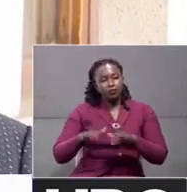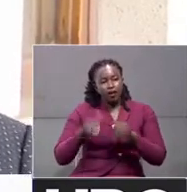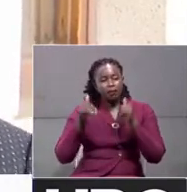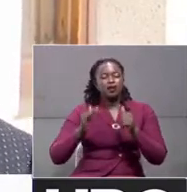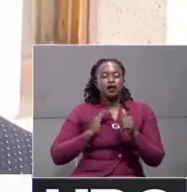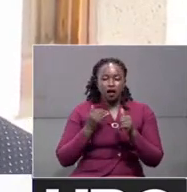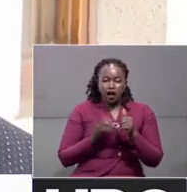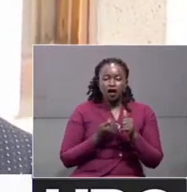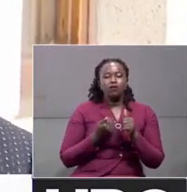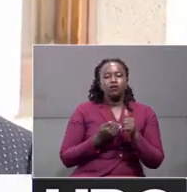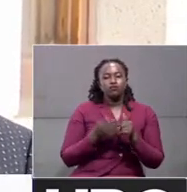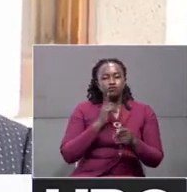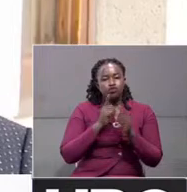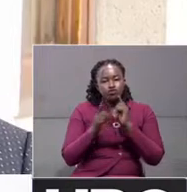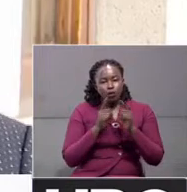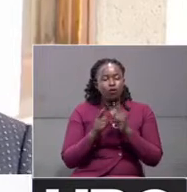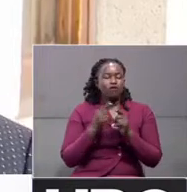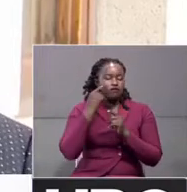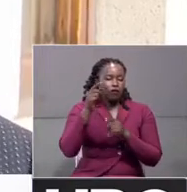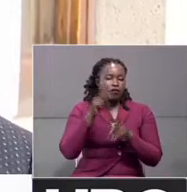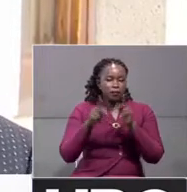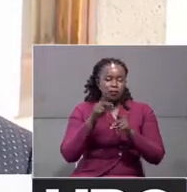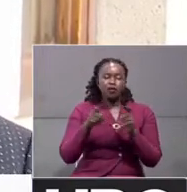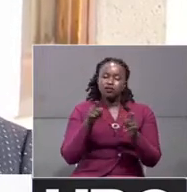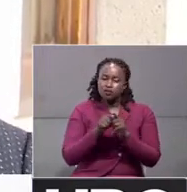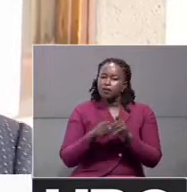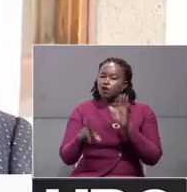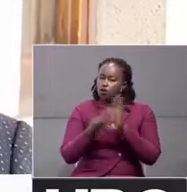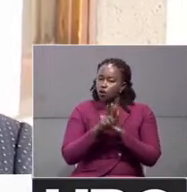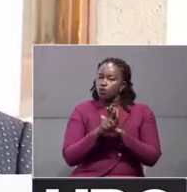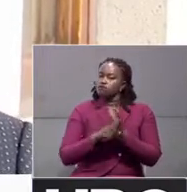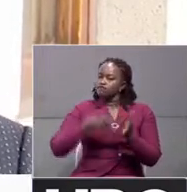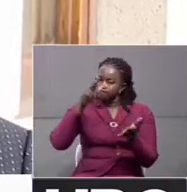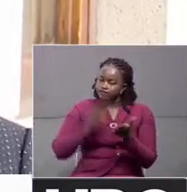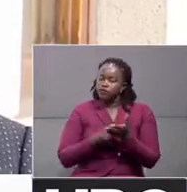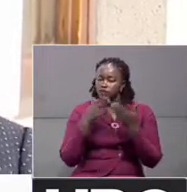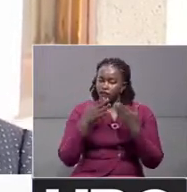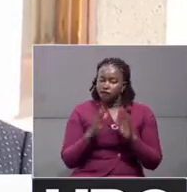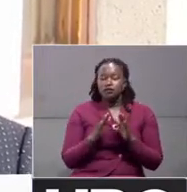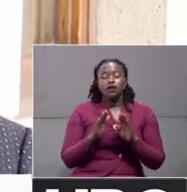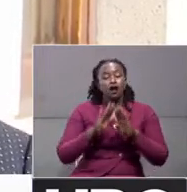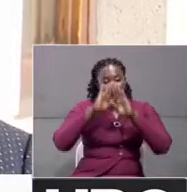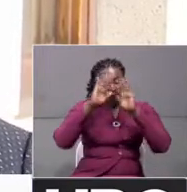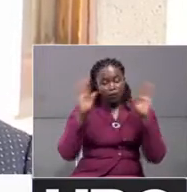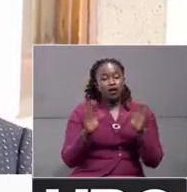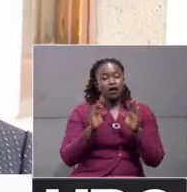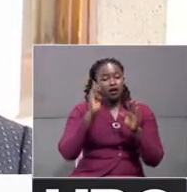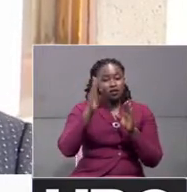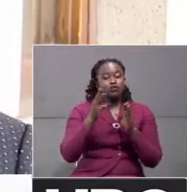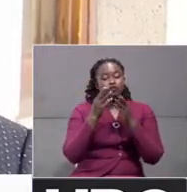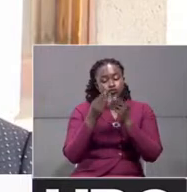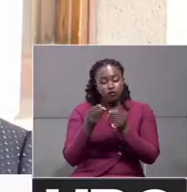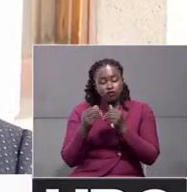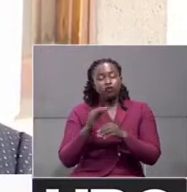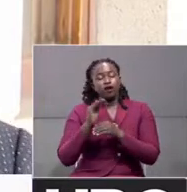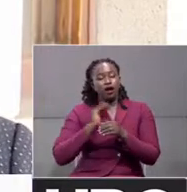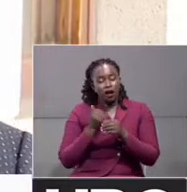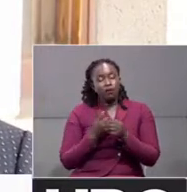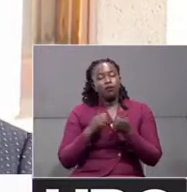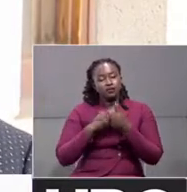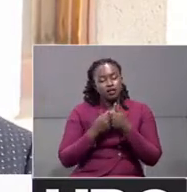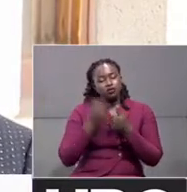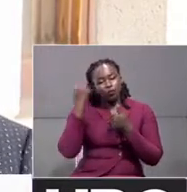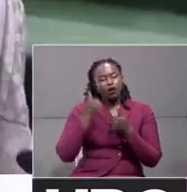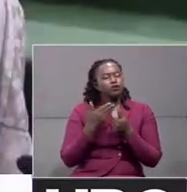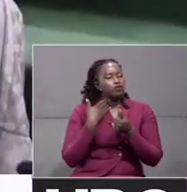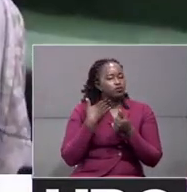is to legislate for the people. And we passed that law aware that it was going to address our challenges, because we do not